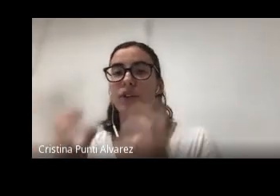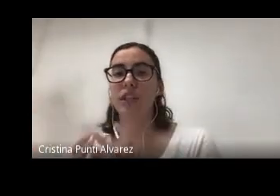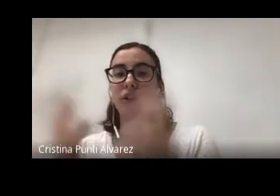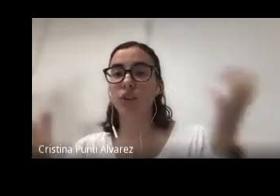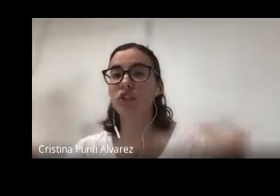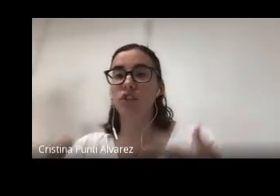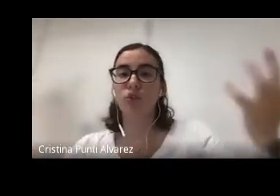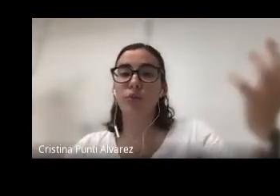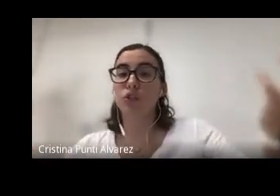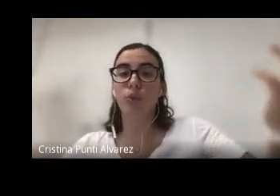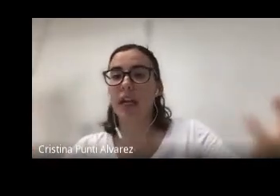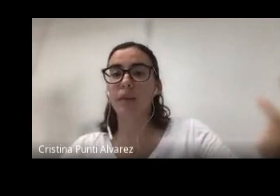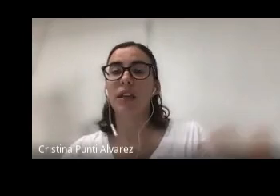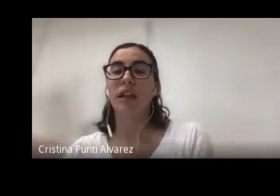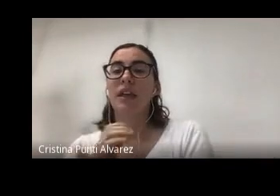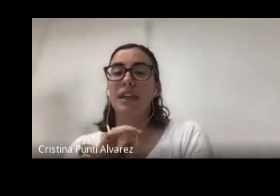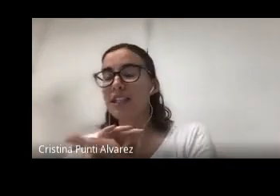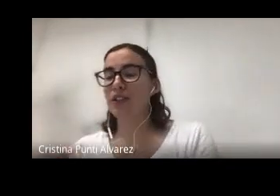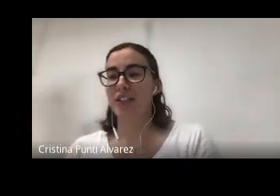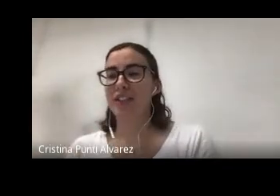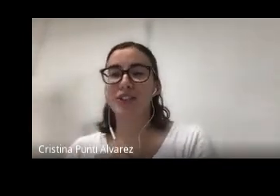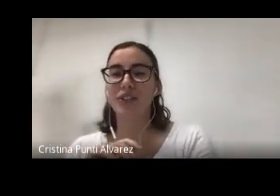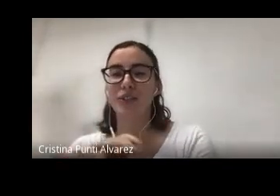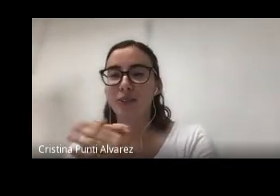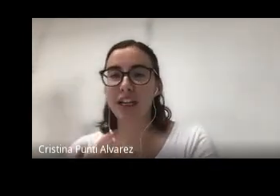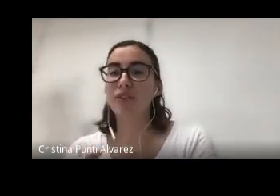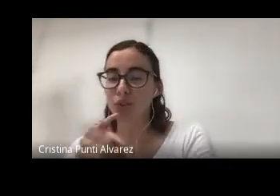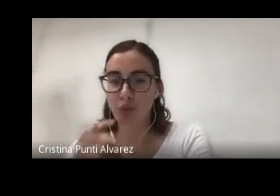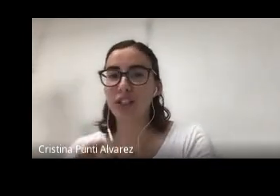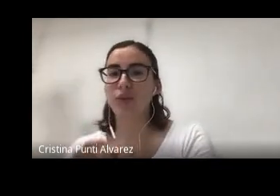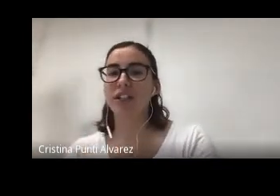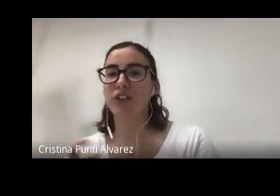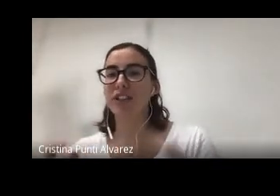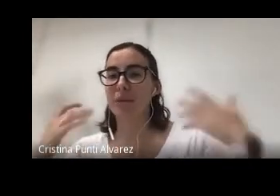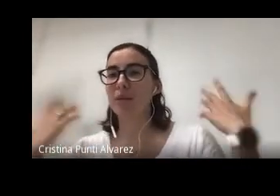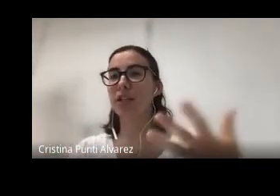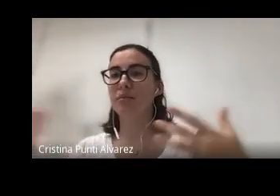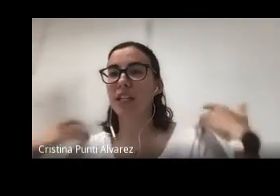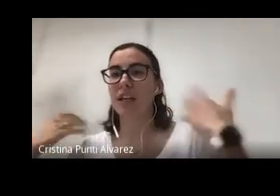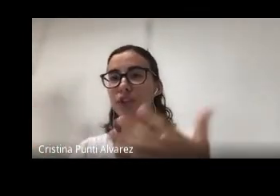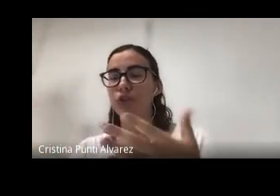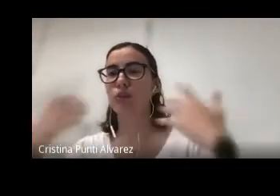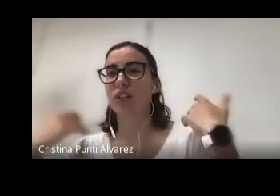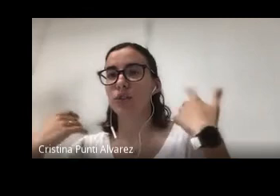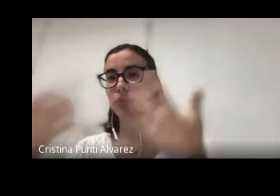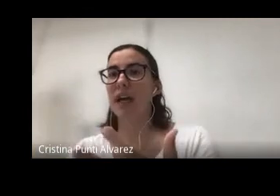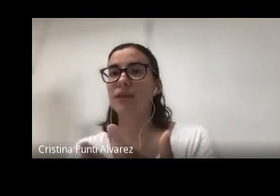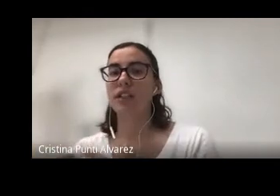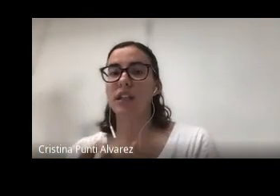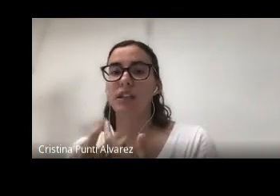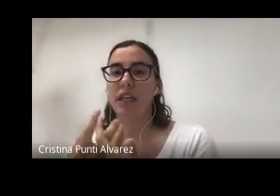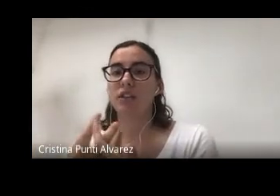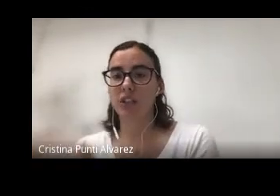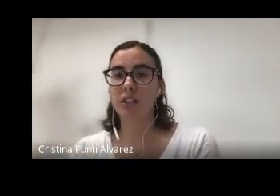amount of data that we just use because we have it is not easy. So we have to really, really acknowledge that people that make an effort to have